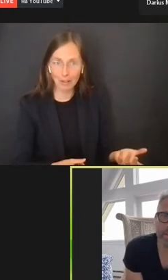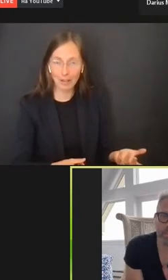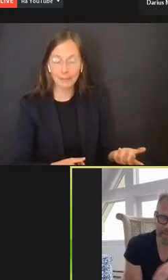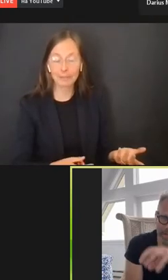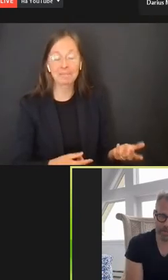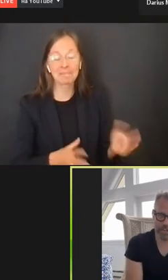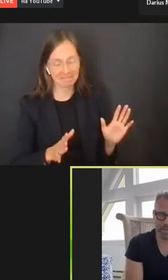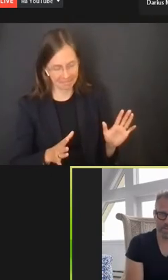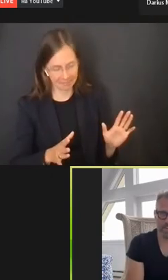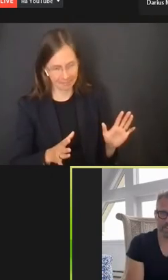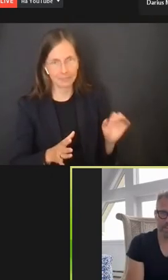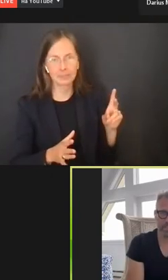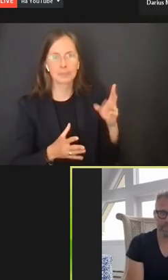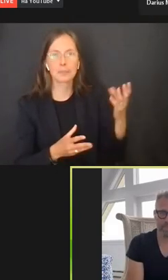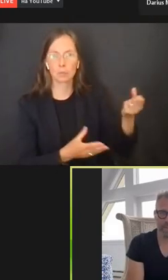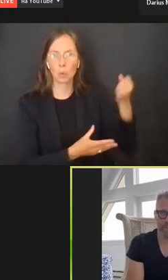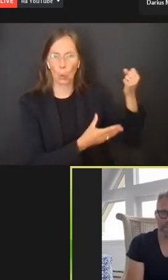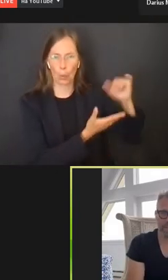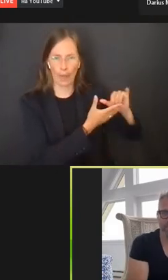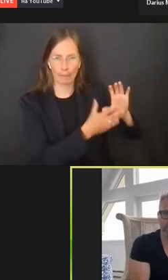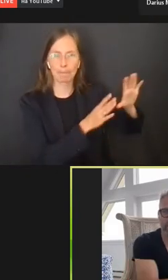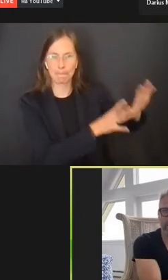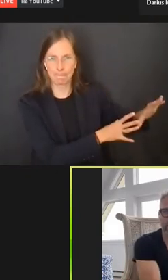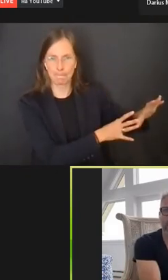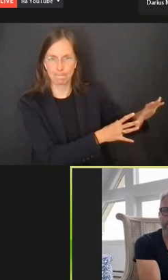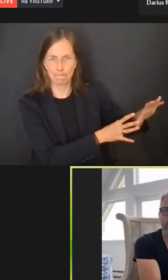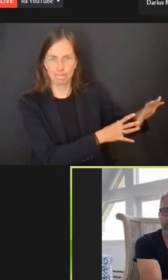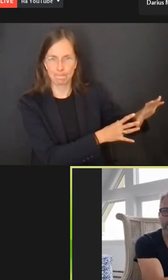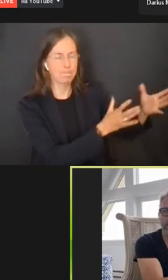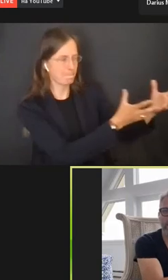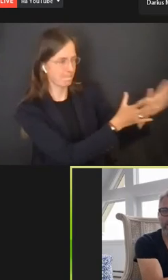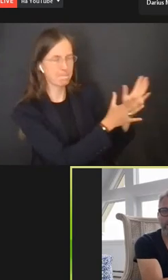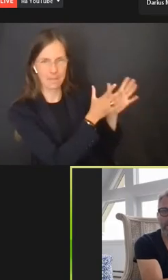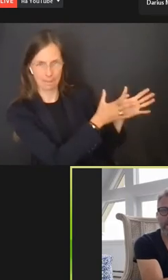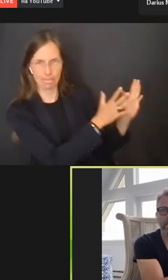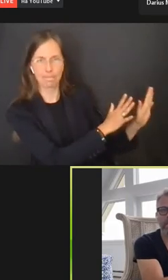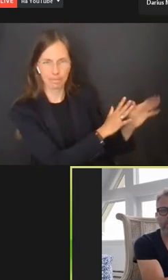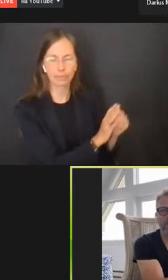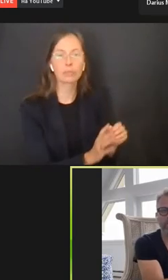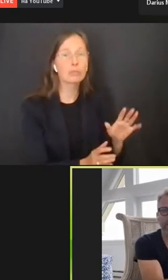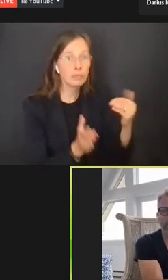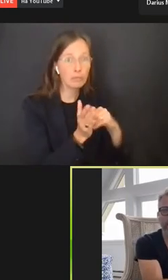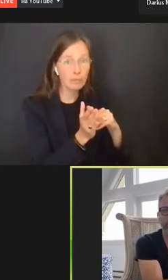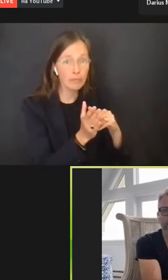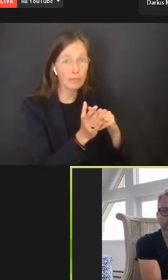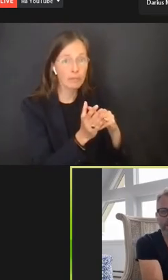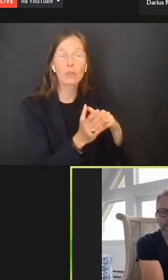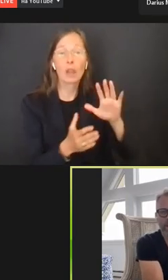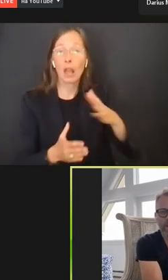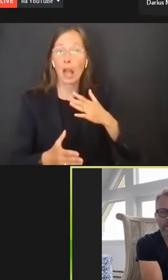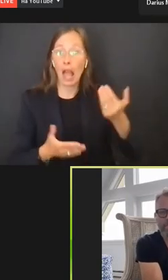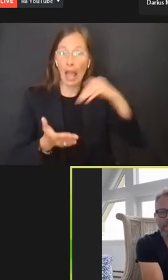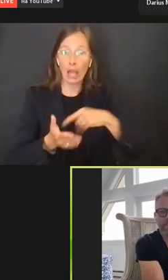Well, let's put that over here for a second. Okay, that's just going to live on its own right here. And again, this part of mime class,